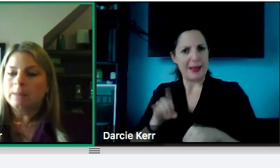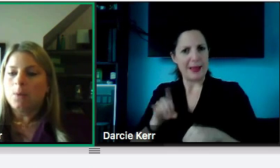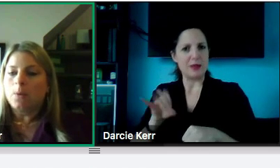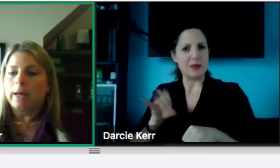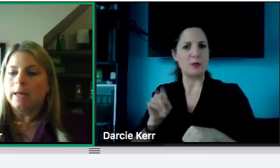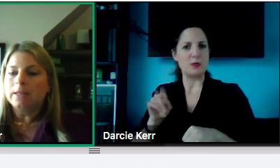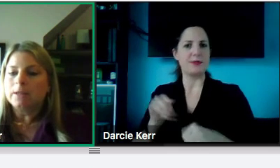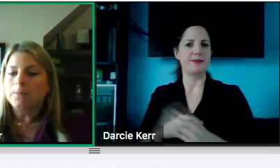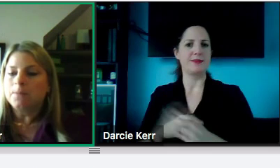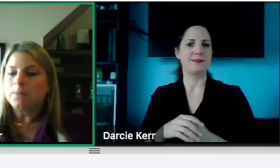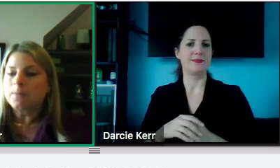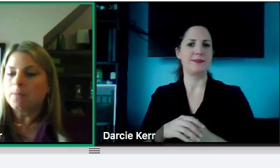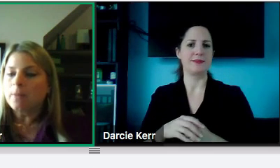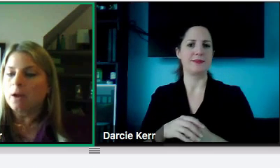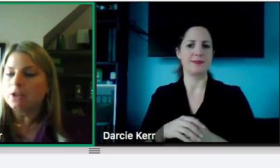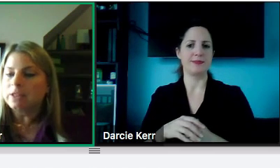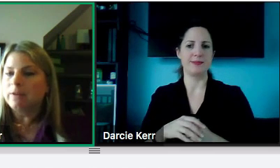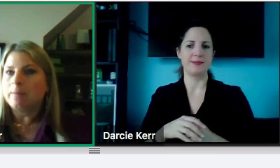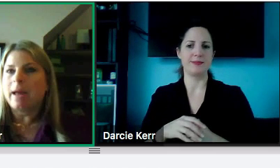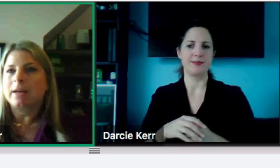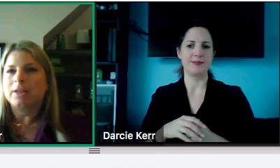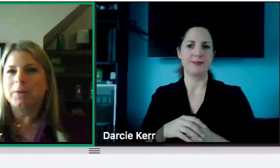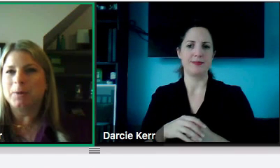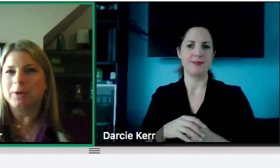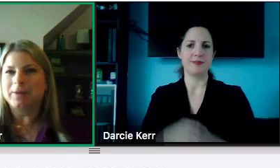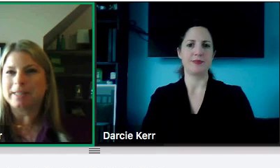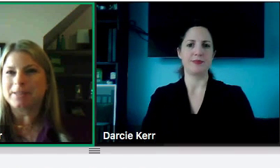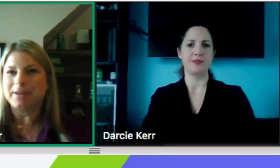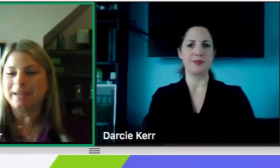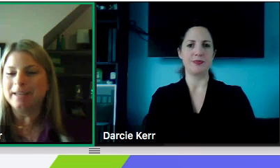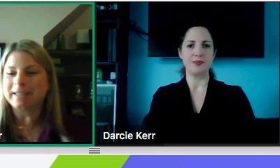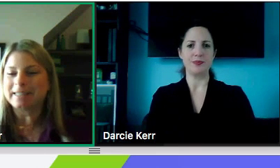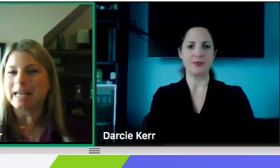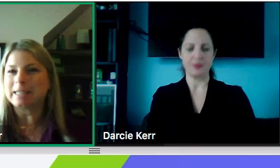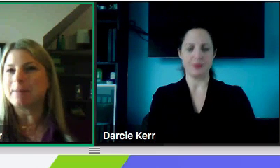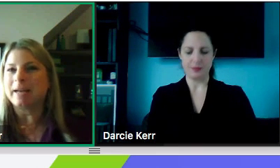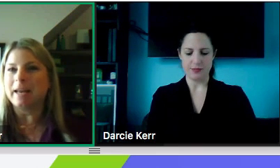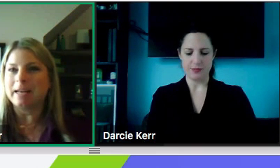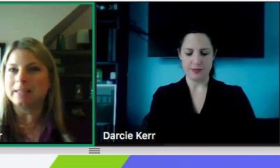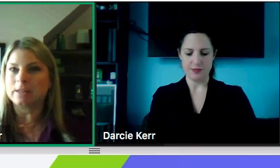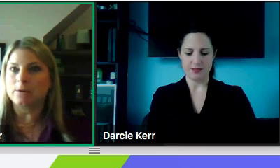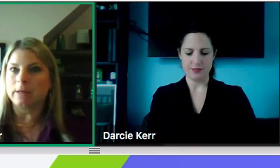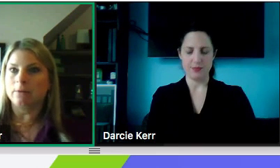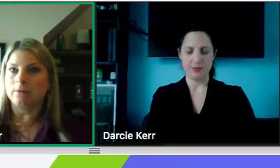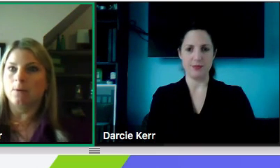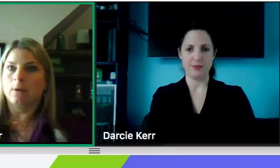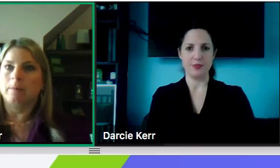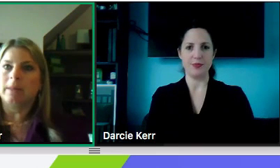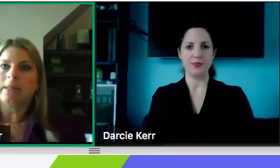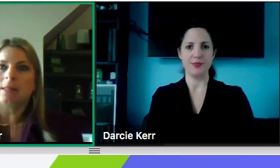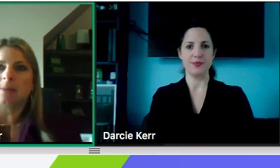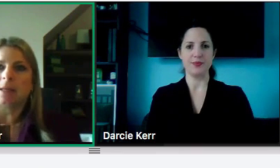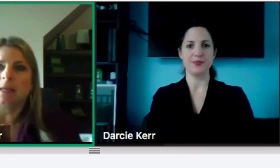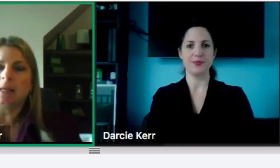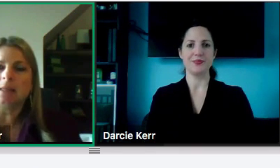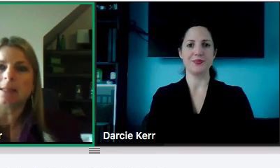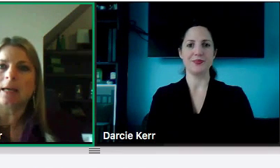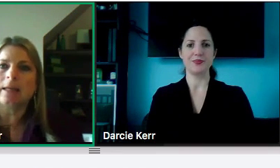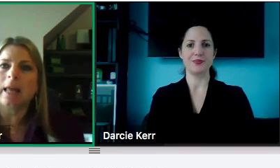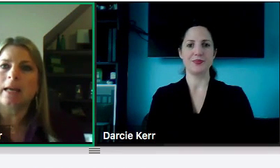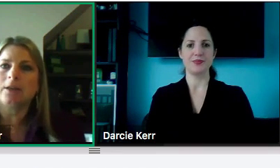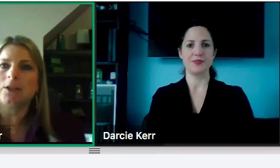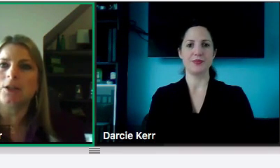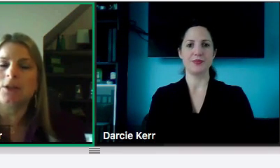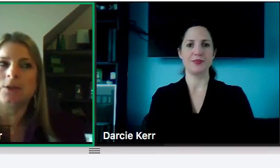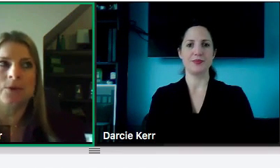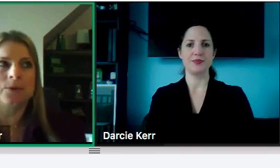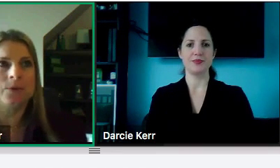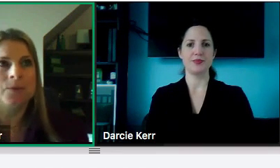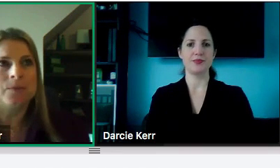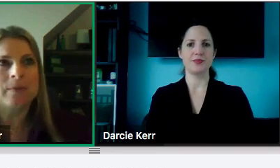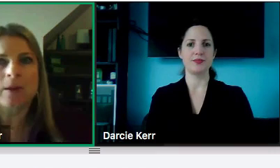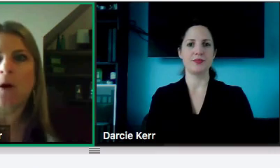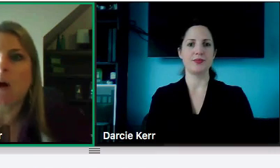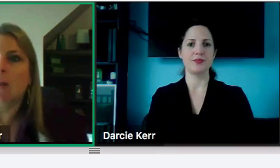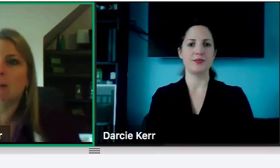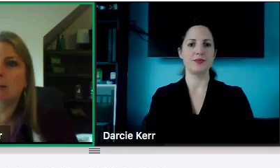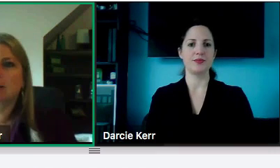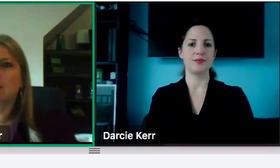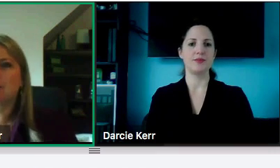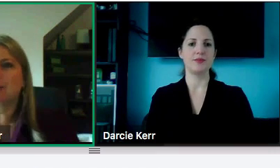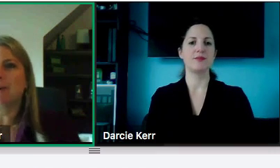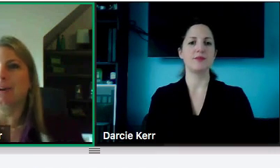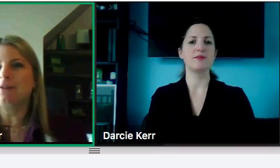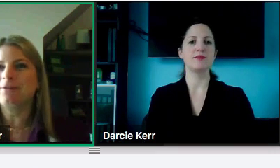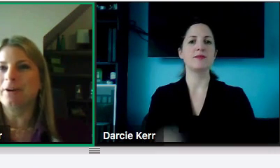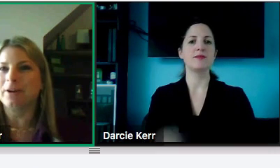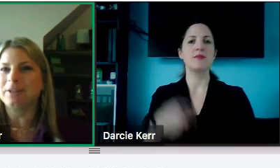So at this point, I'll just flip back to the previous screen because that's my last screen for business abilities. I'd like to call